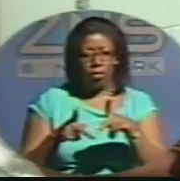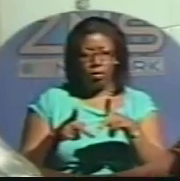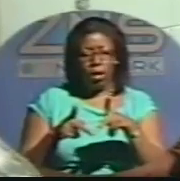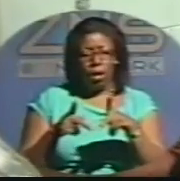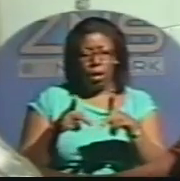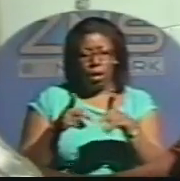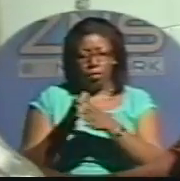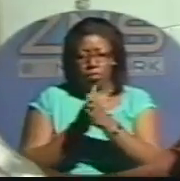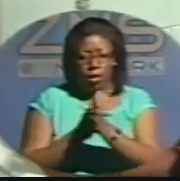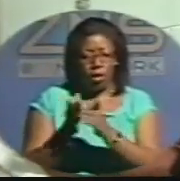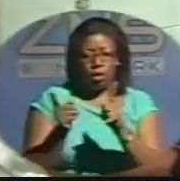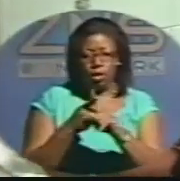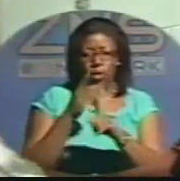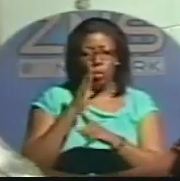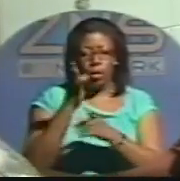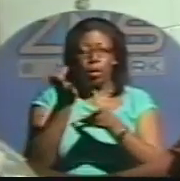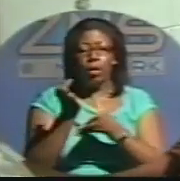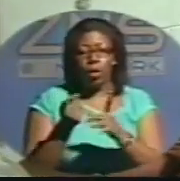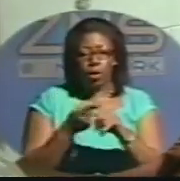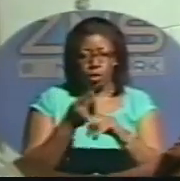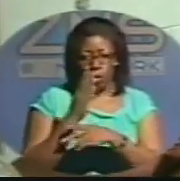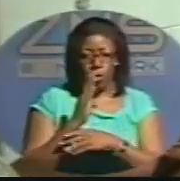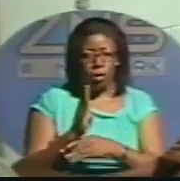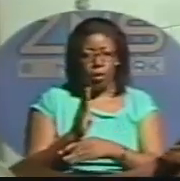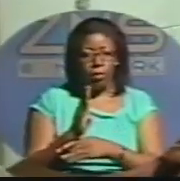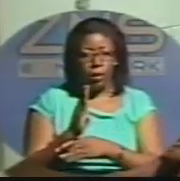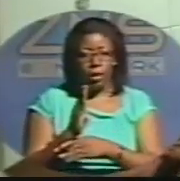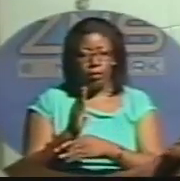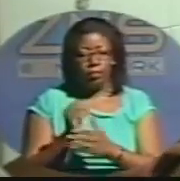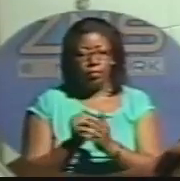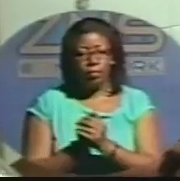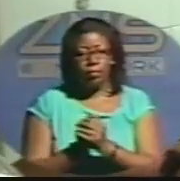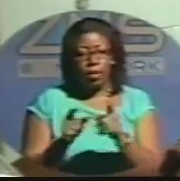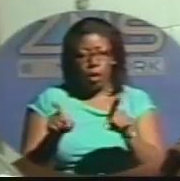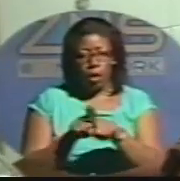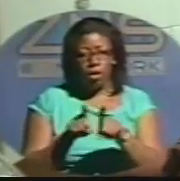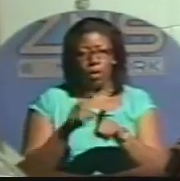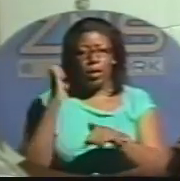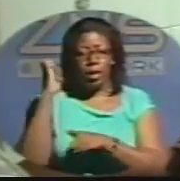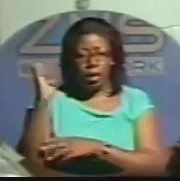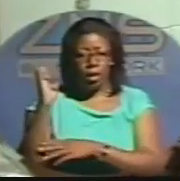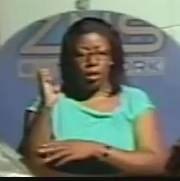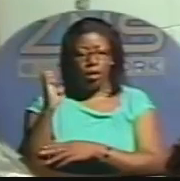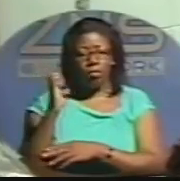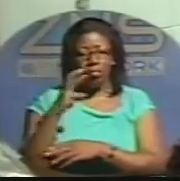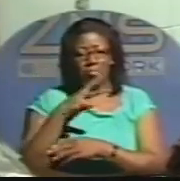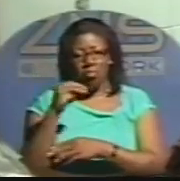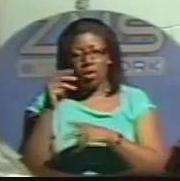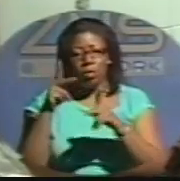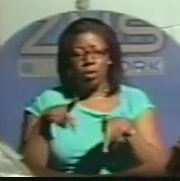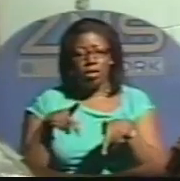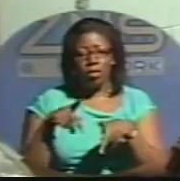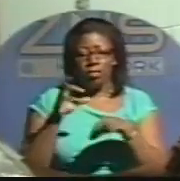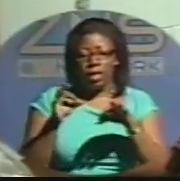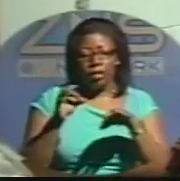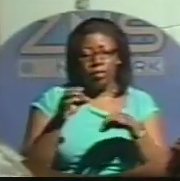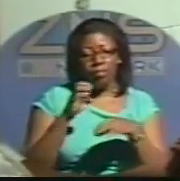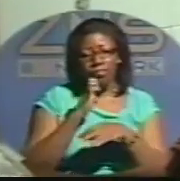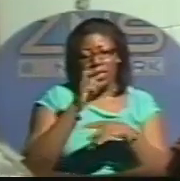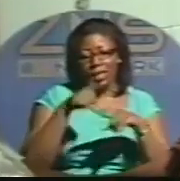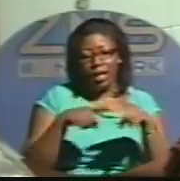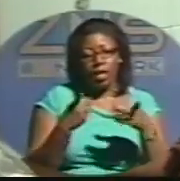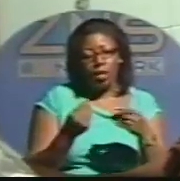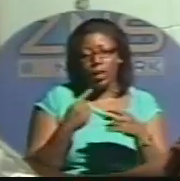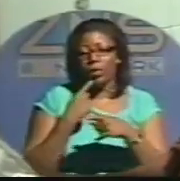what they should have been. And one thing I could say about him was he was a person who, if he couldn't do it, he would say he